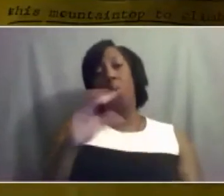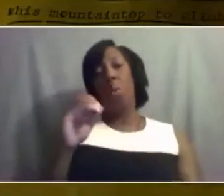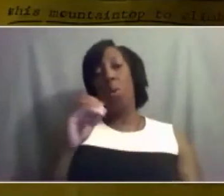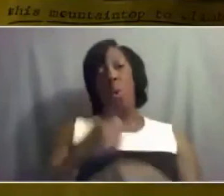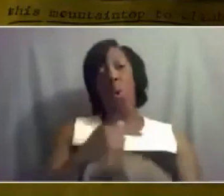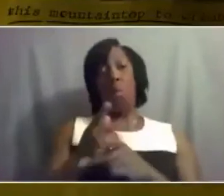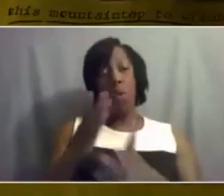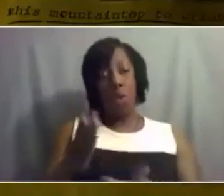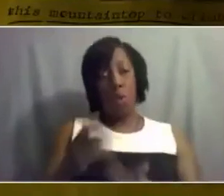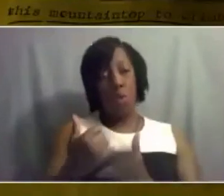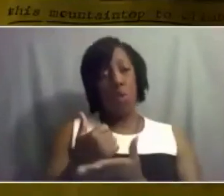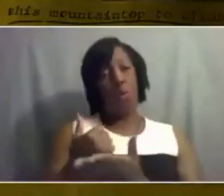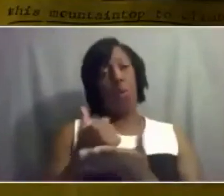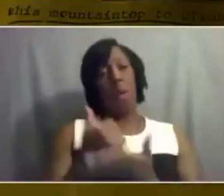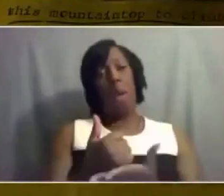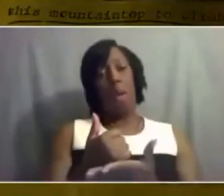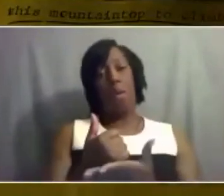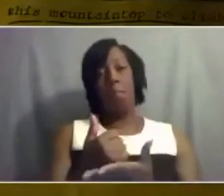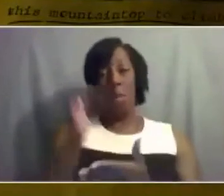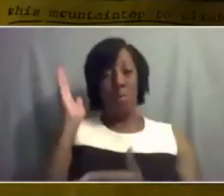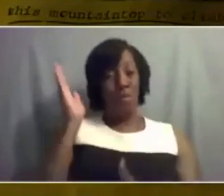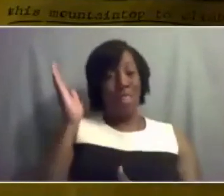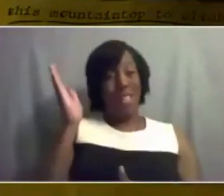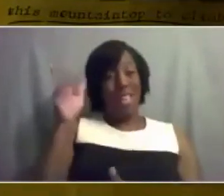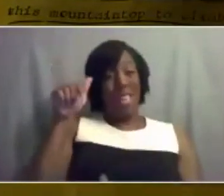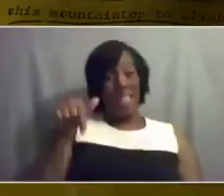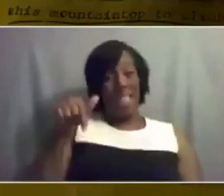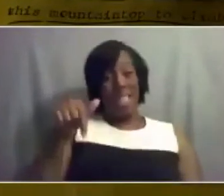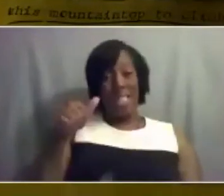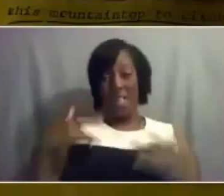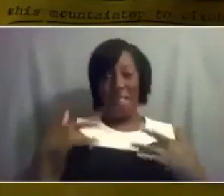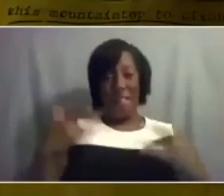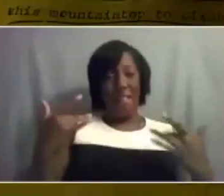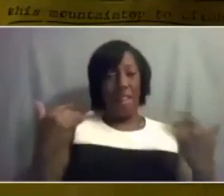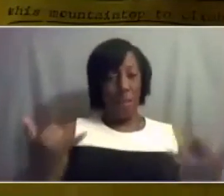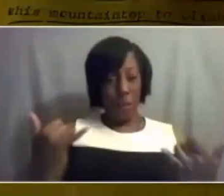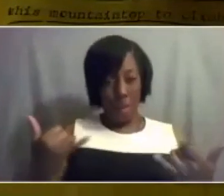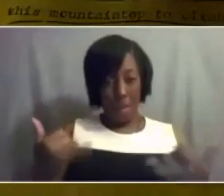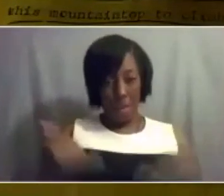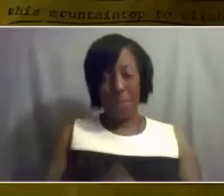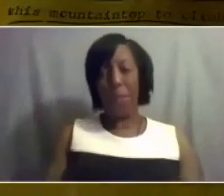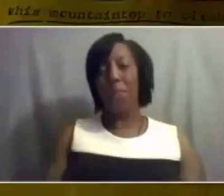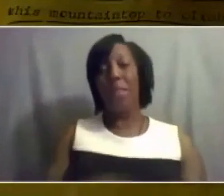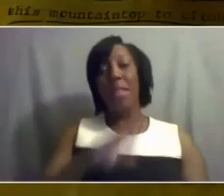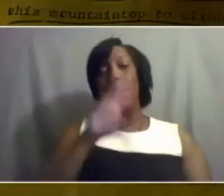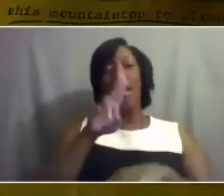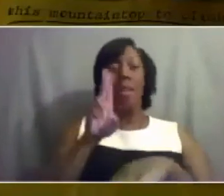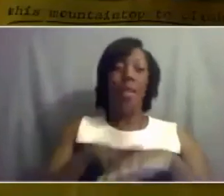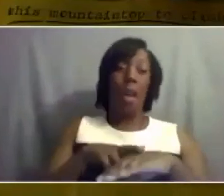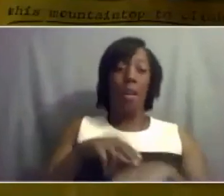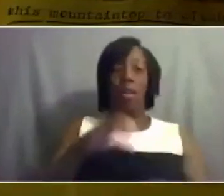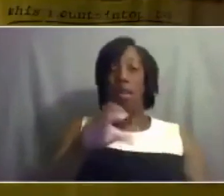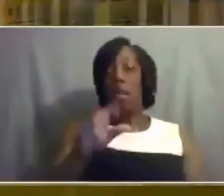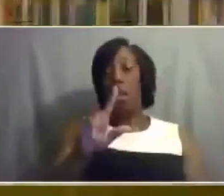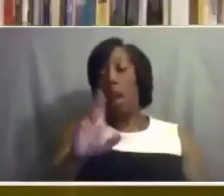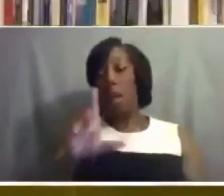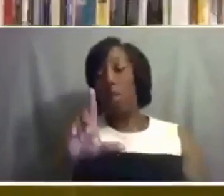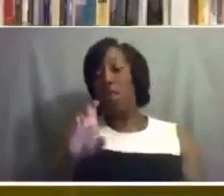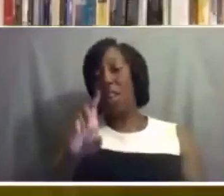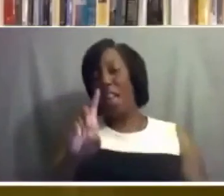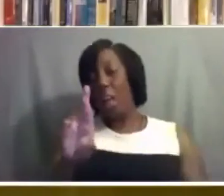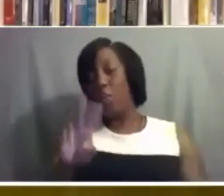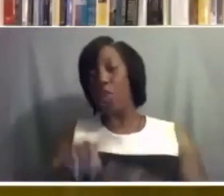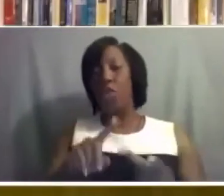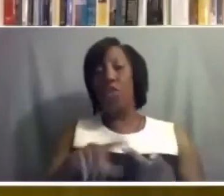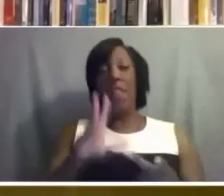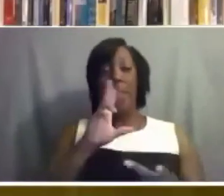present King Breaking the Silence, the SNCC Legacy Project, the National Council of Elders, the Vietnam Peace